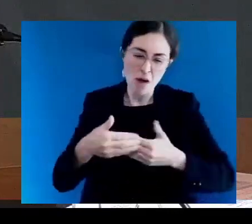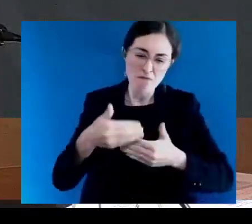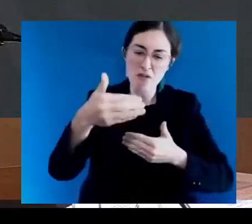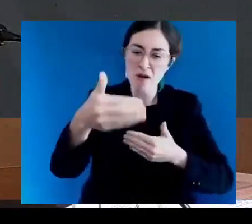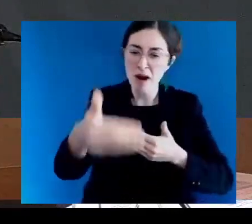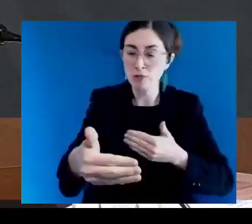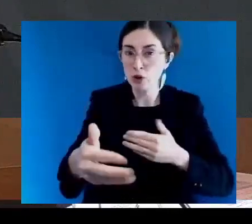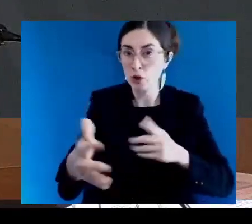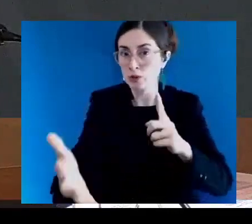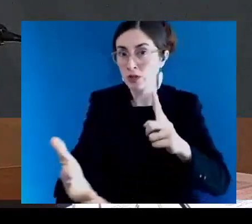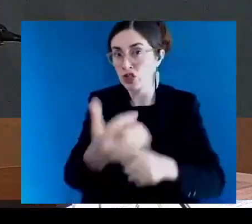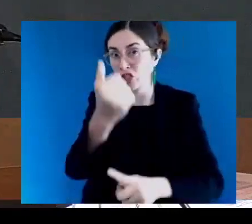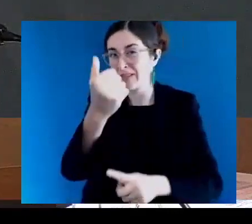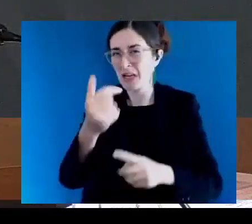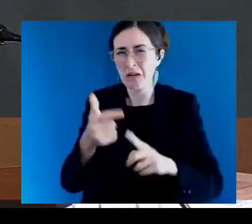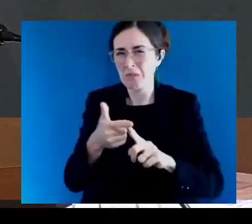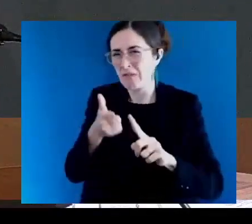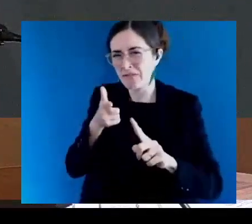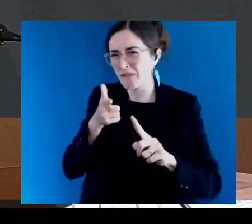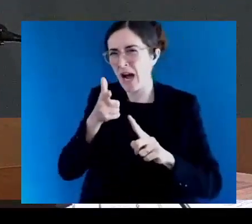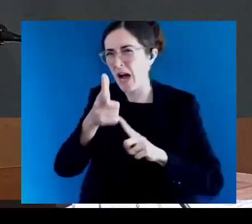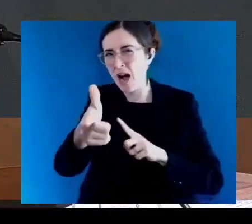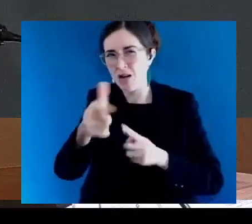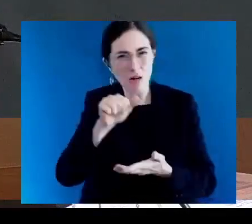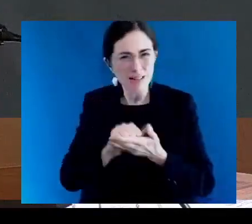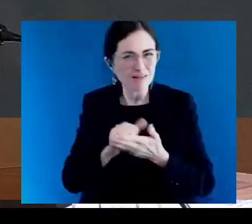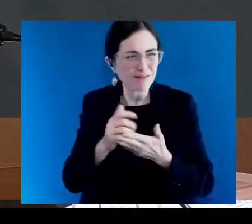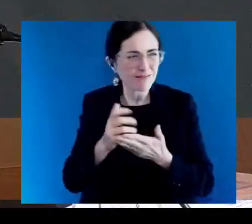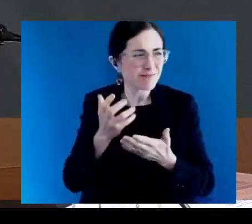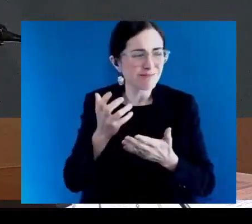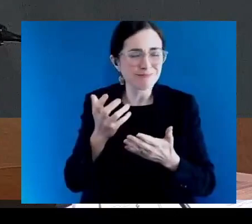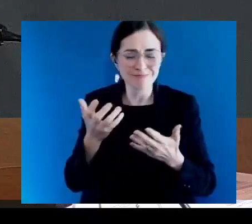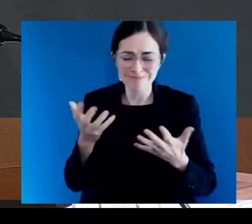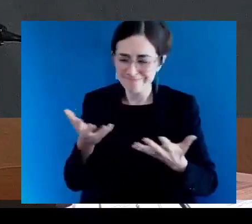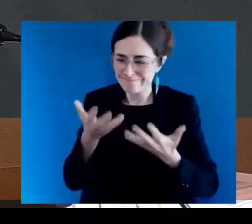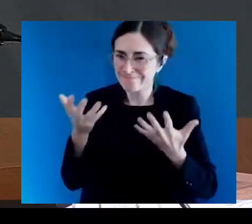a long way into the future. Is it